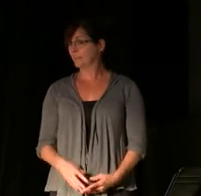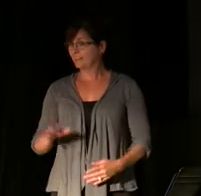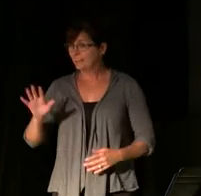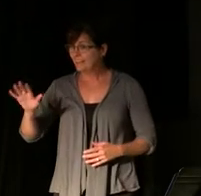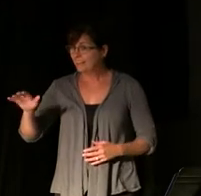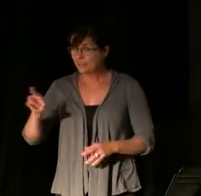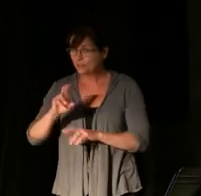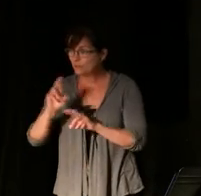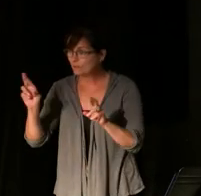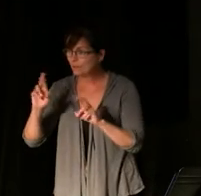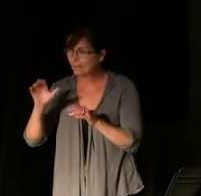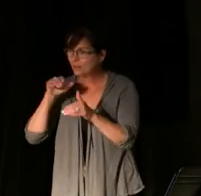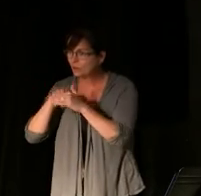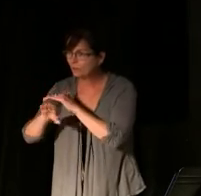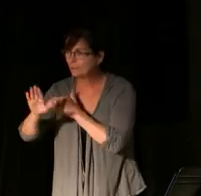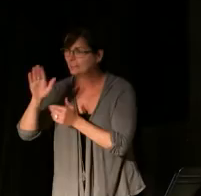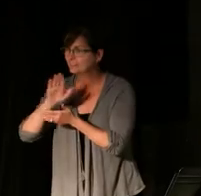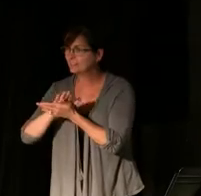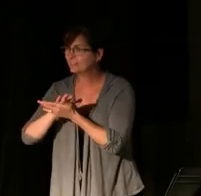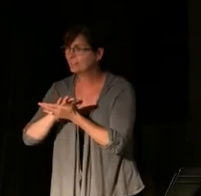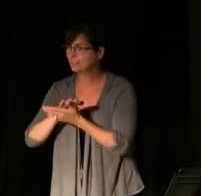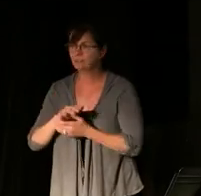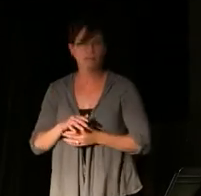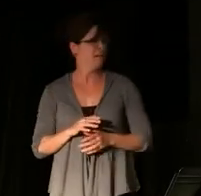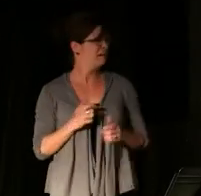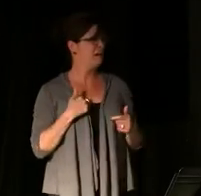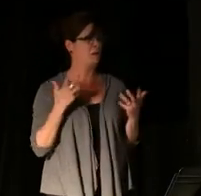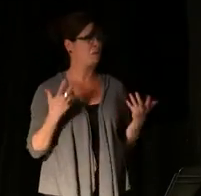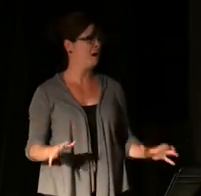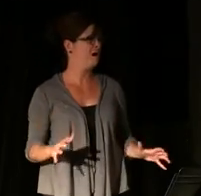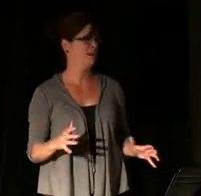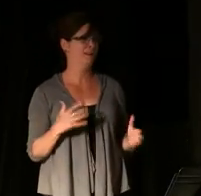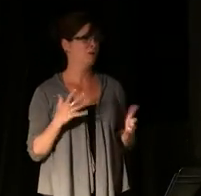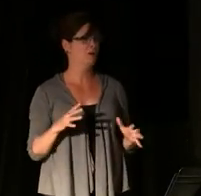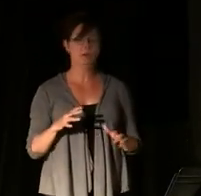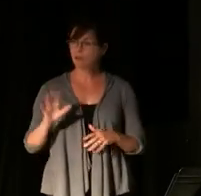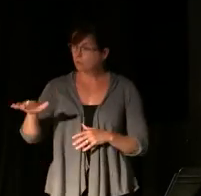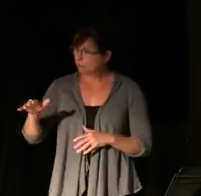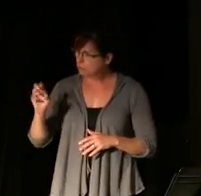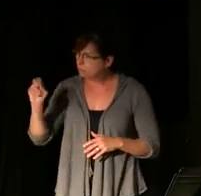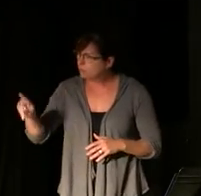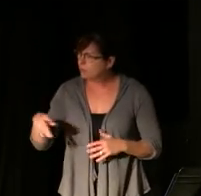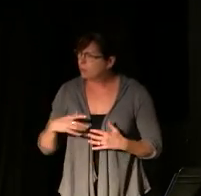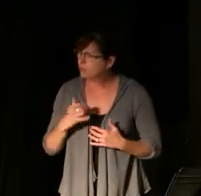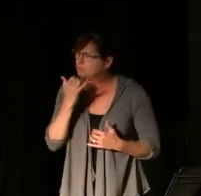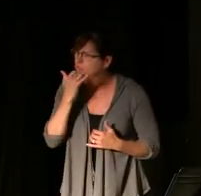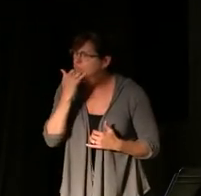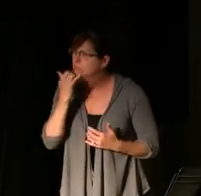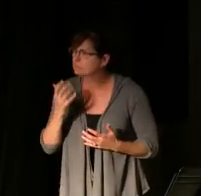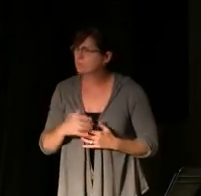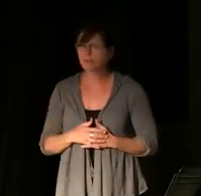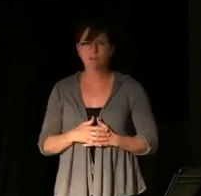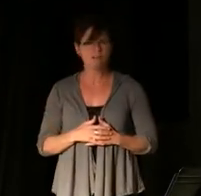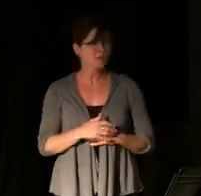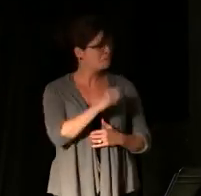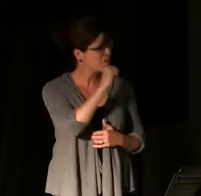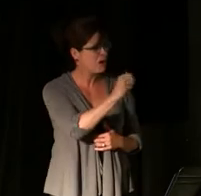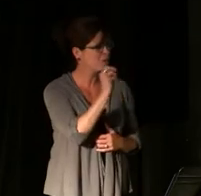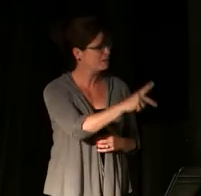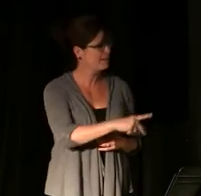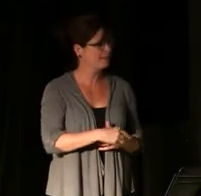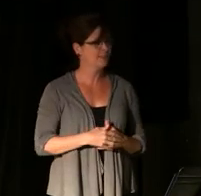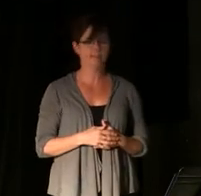Are you ready to go in? I don't want to go. Are you okay? I'm not okay.